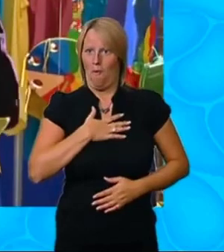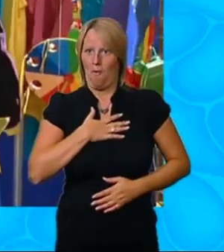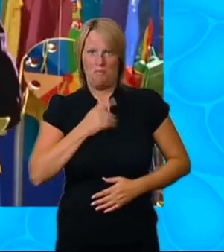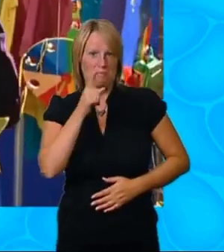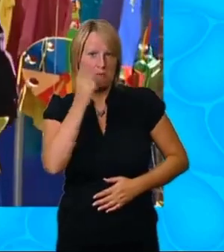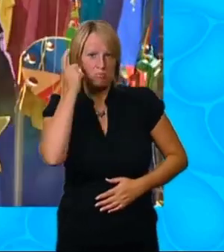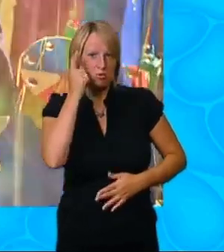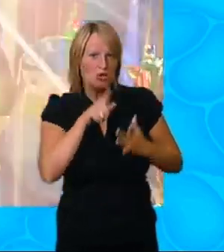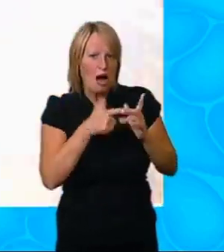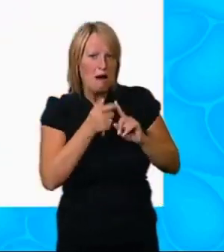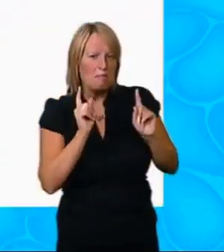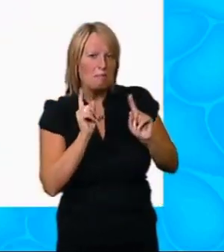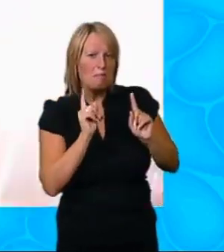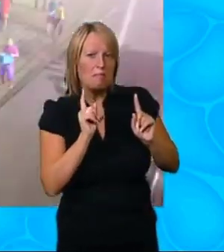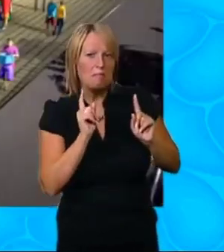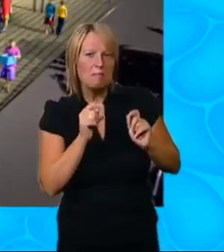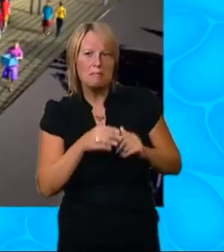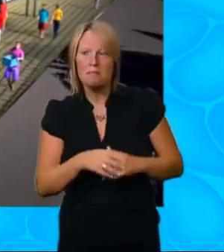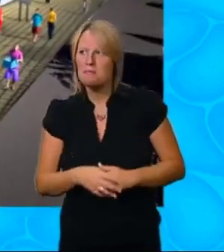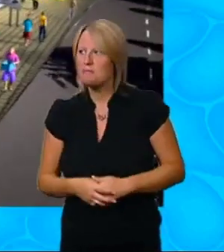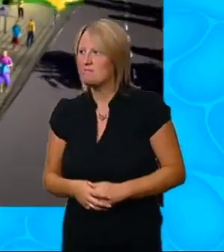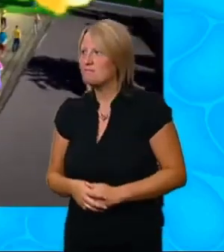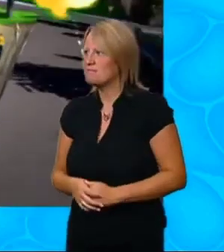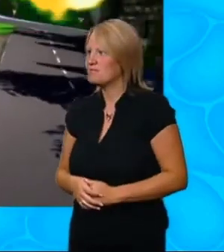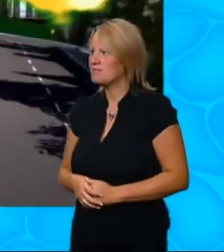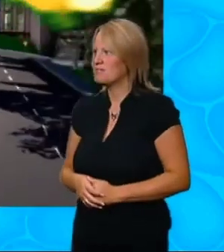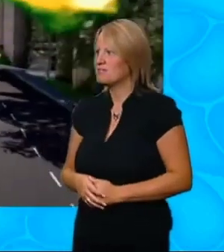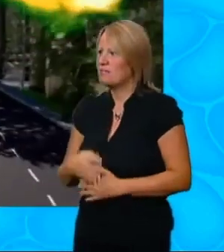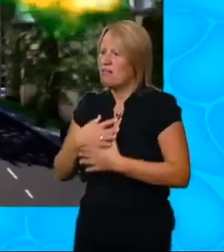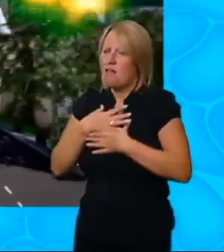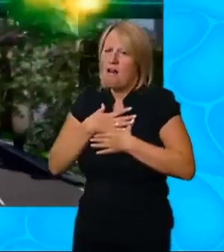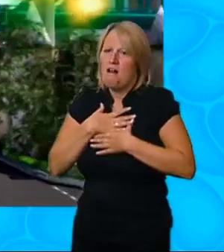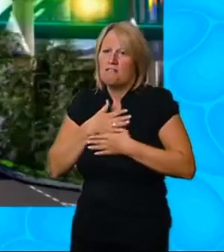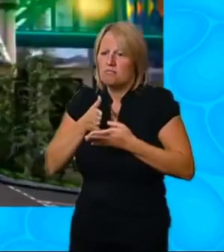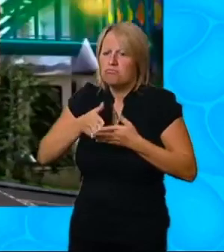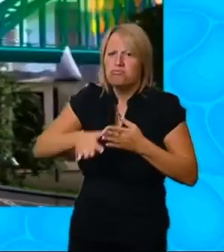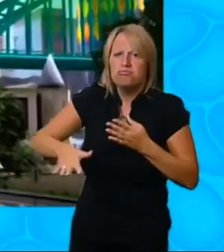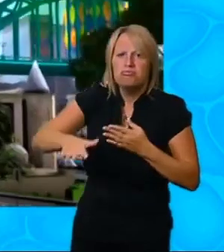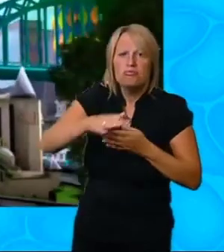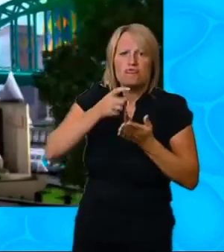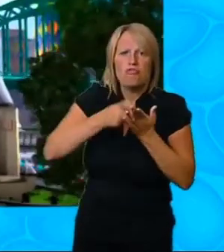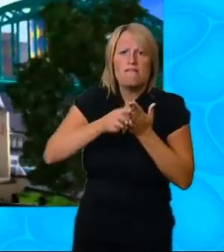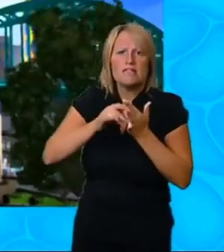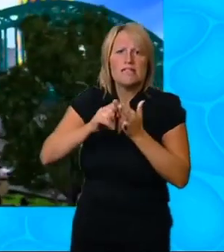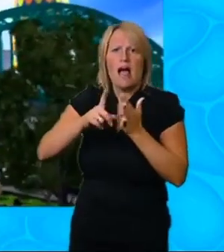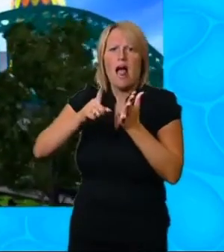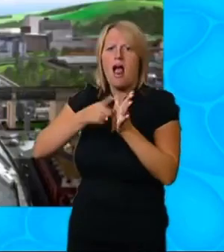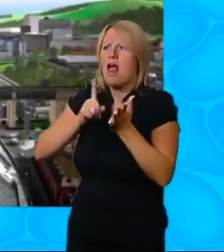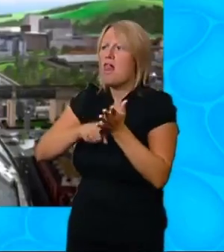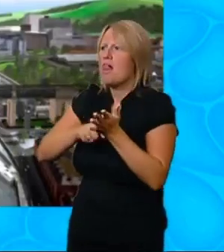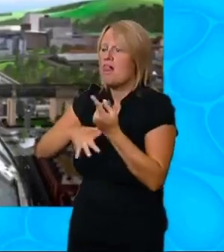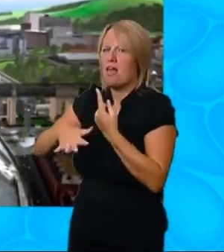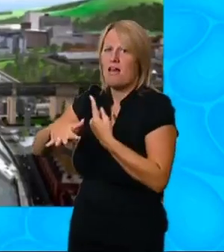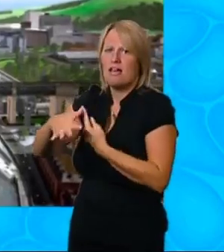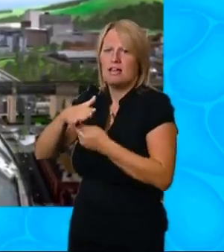what you're up to, Jack. I love to skip in Riversy Dingle, Riversy Dingle by the sea. I